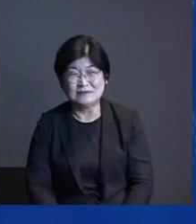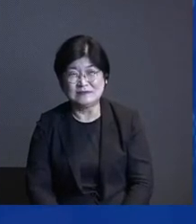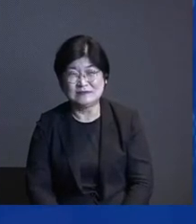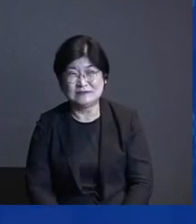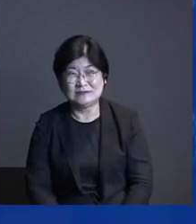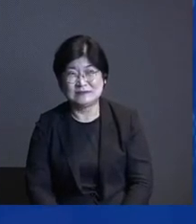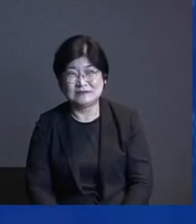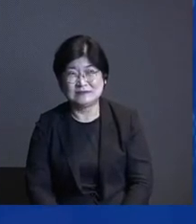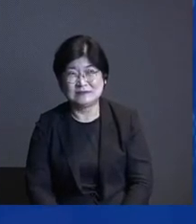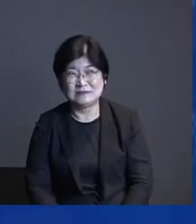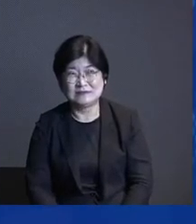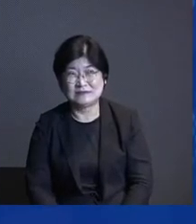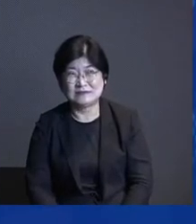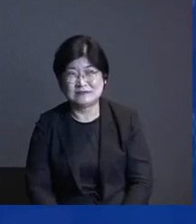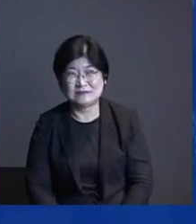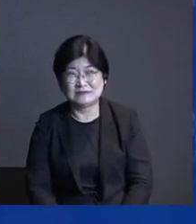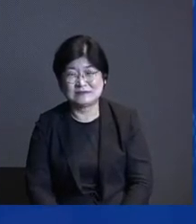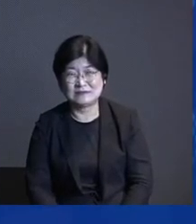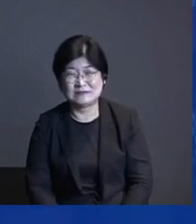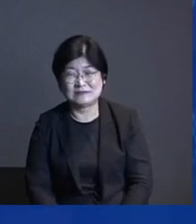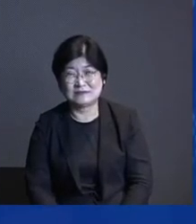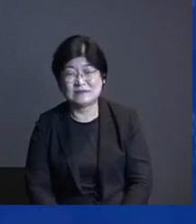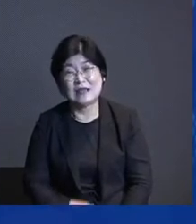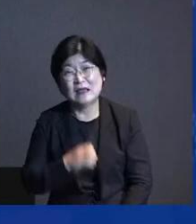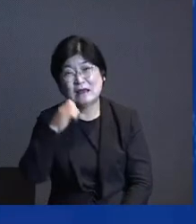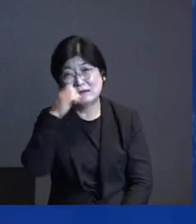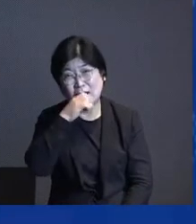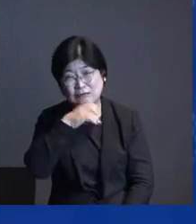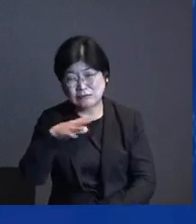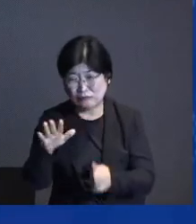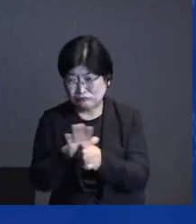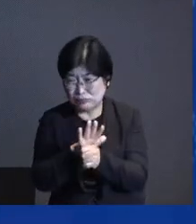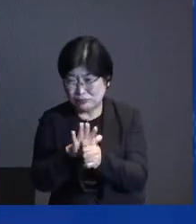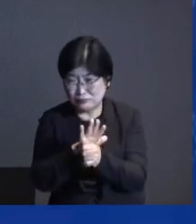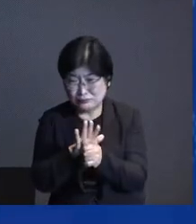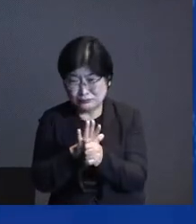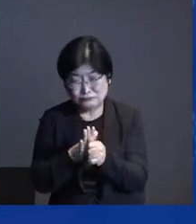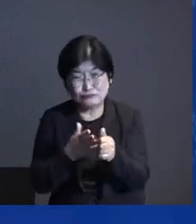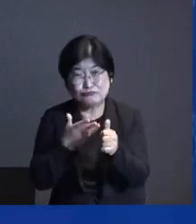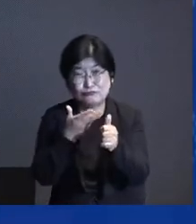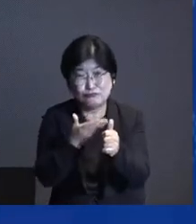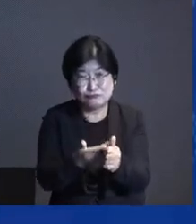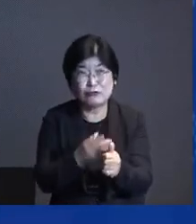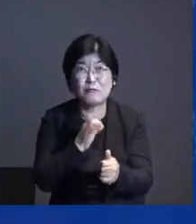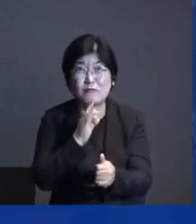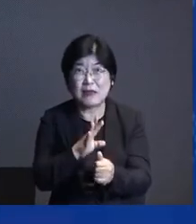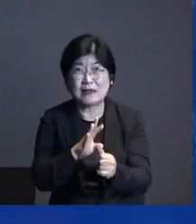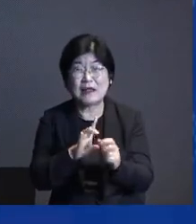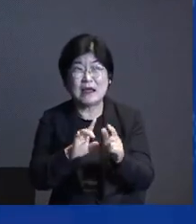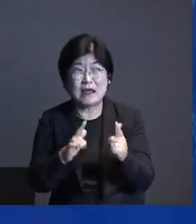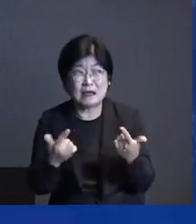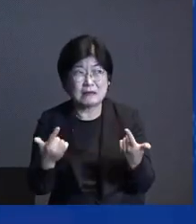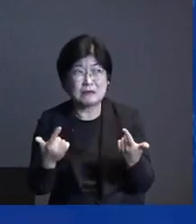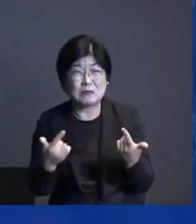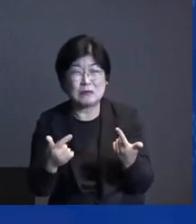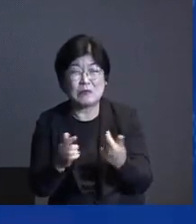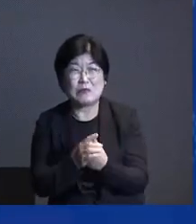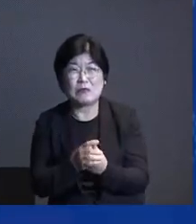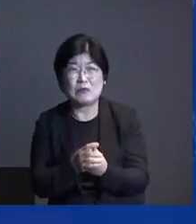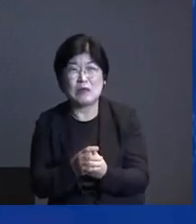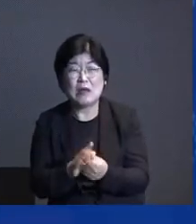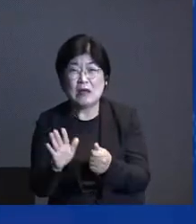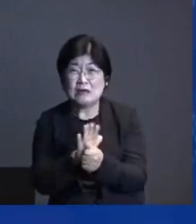just providing services to reduce isolation and loneliness is not enough.